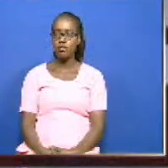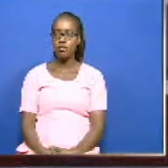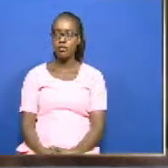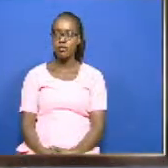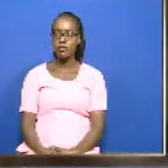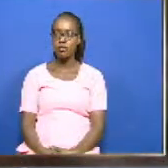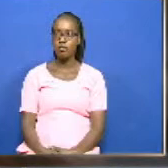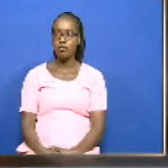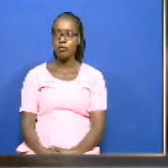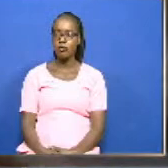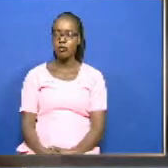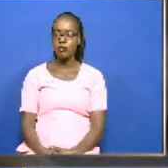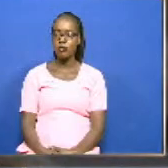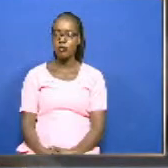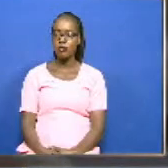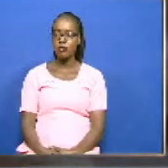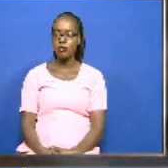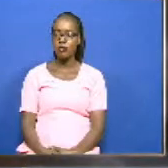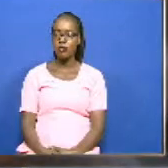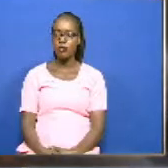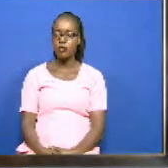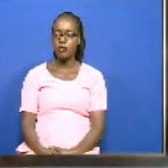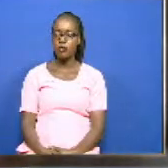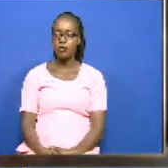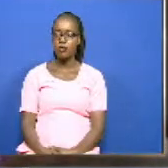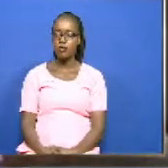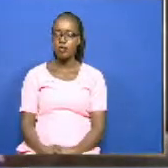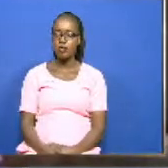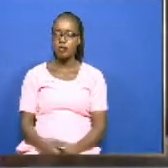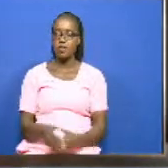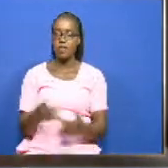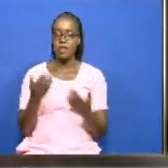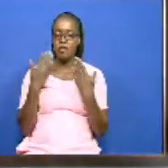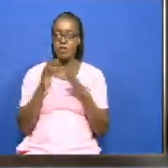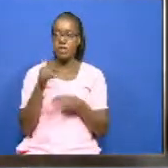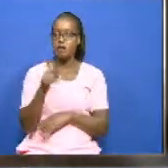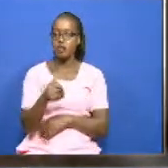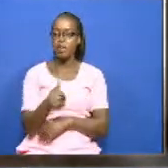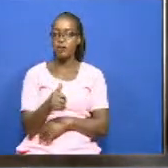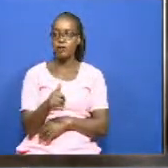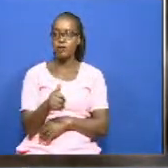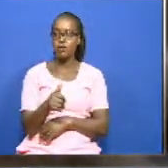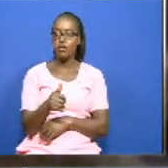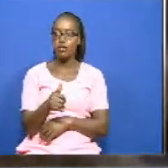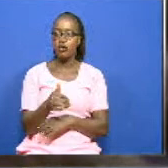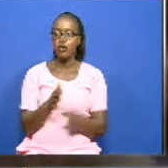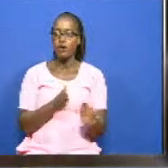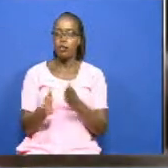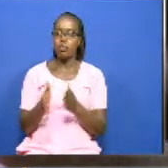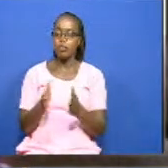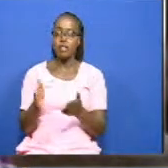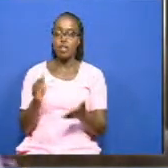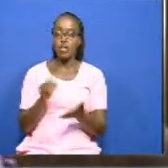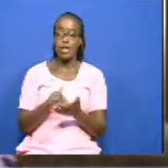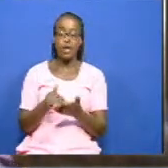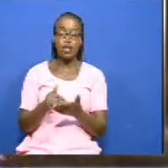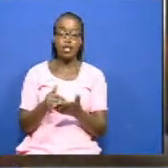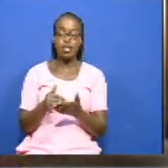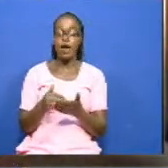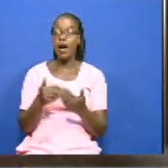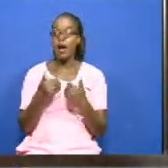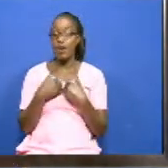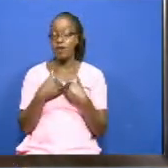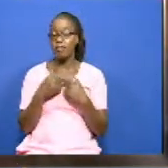Timeout, Miami. I mean, the job is not done. And, we get an opportunity to get our bodies back up underneath us with an extra day of